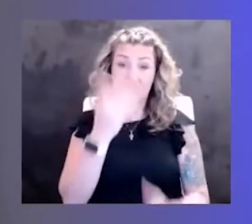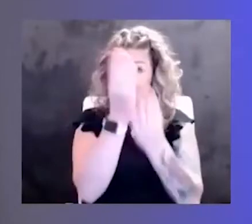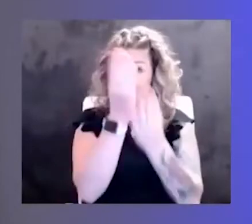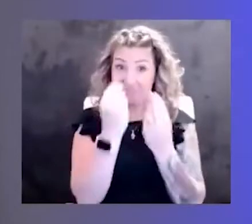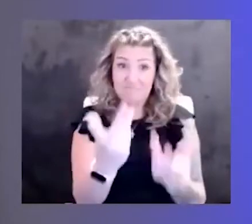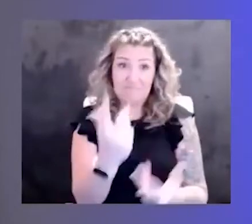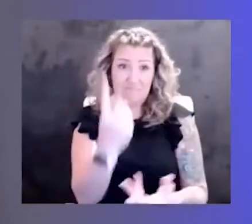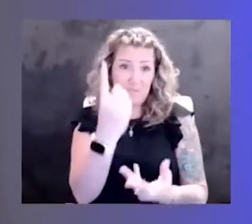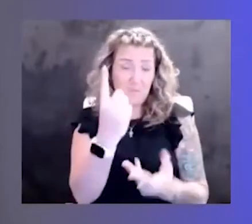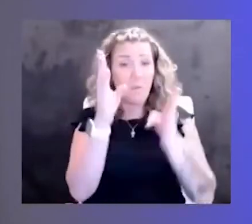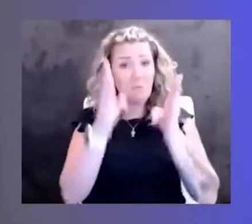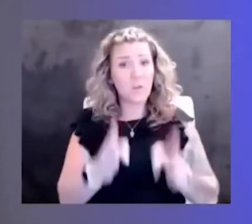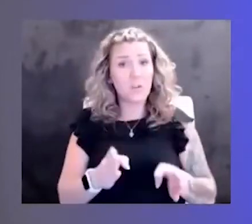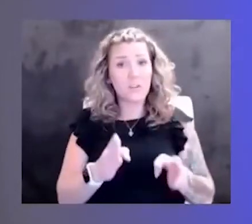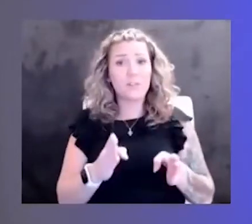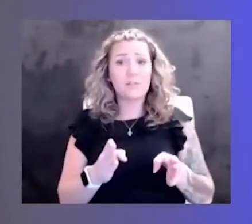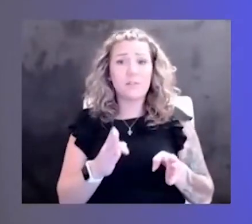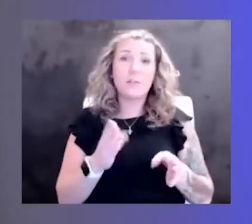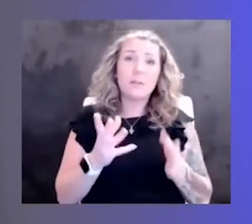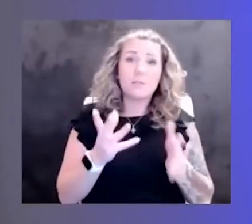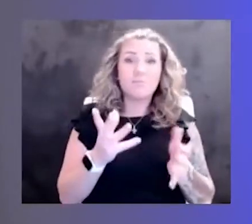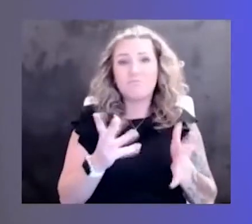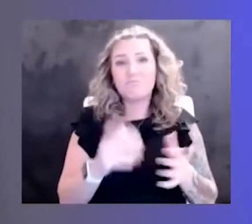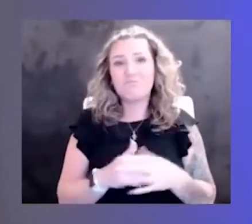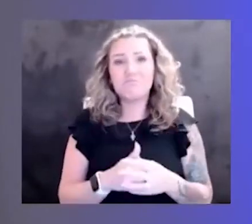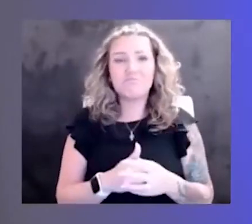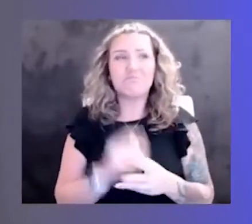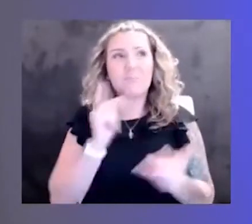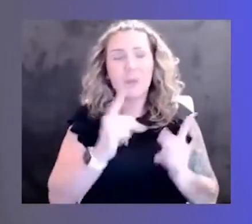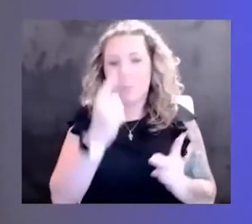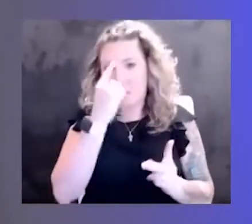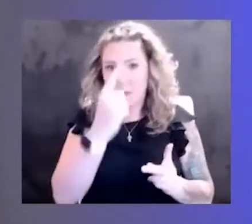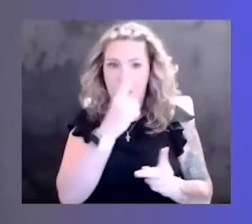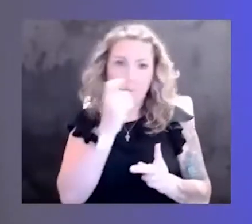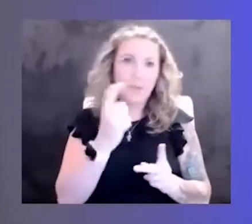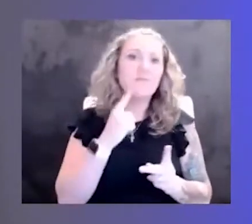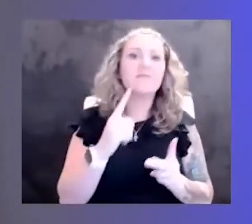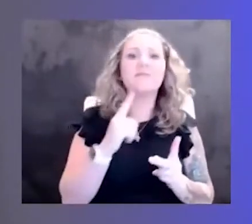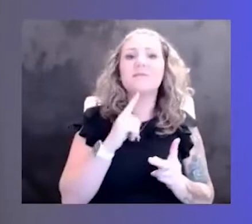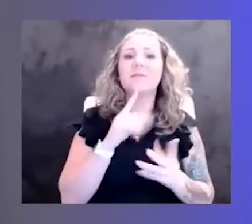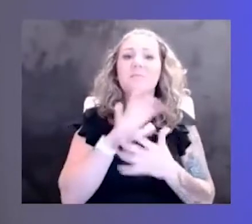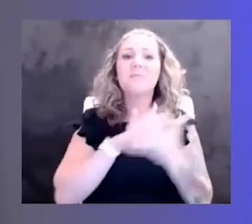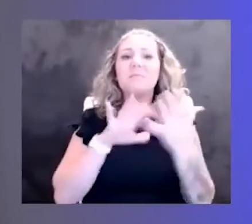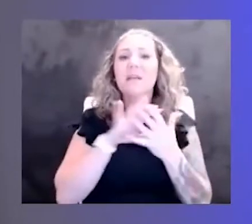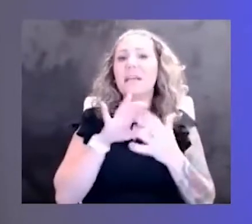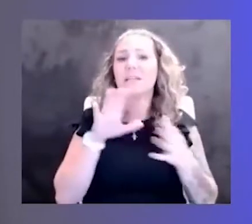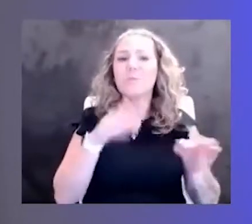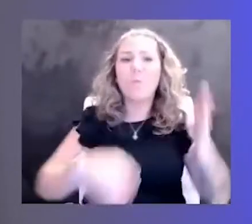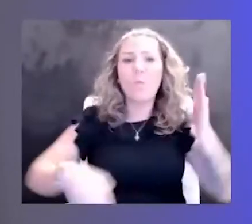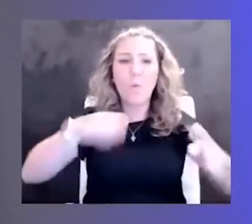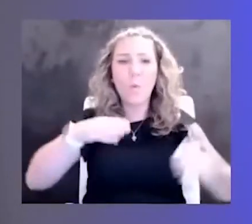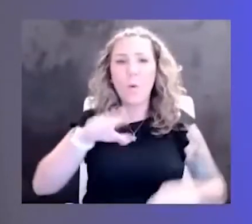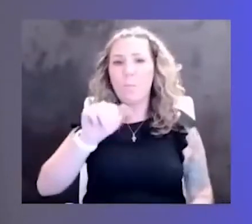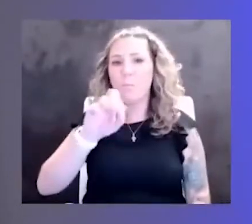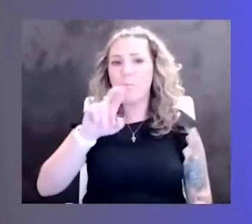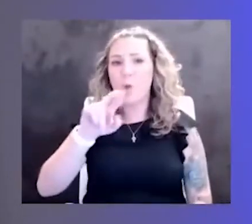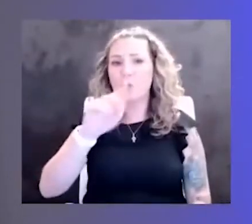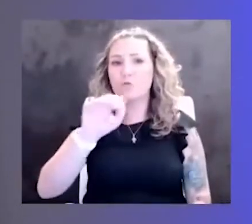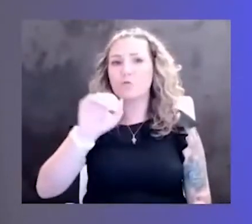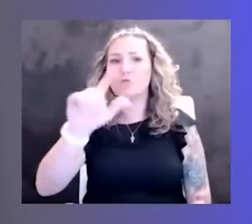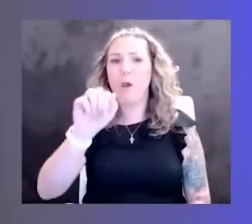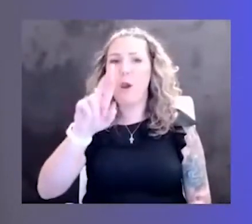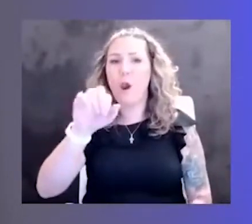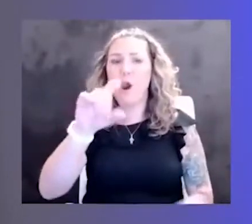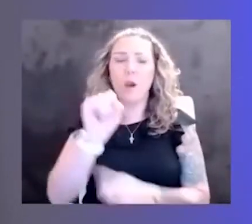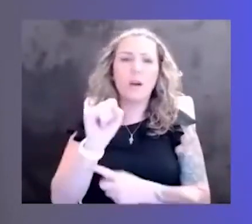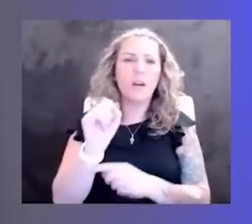that people think that because I did mixed martial arts that I'm this Super real tough. nothing hurts,